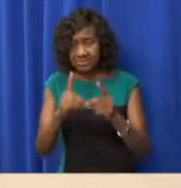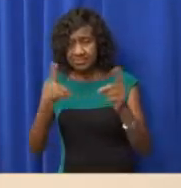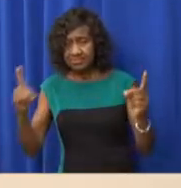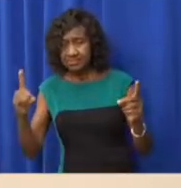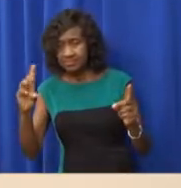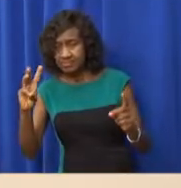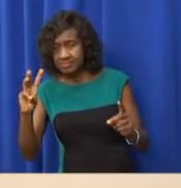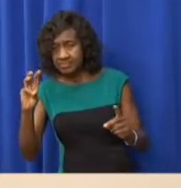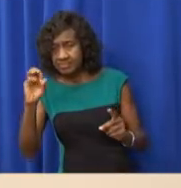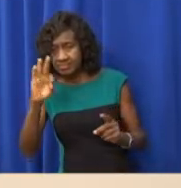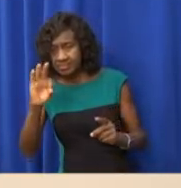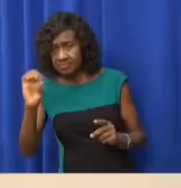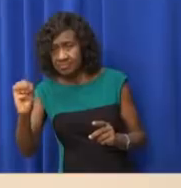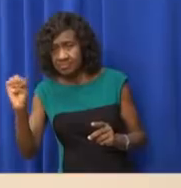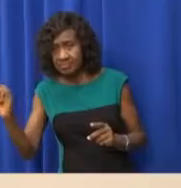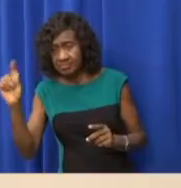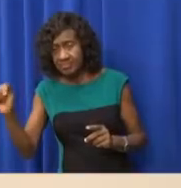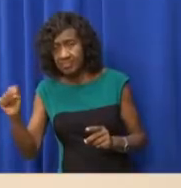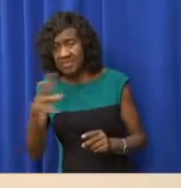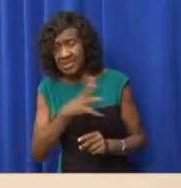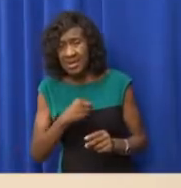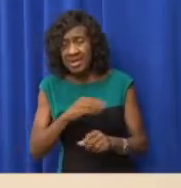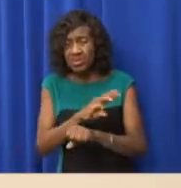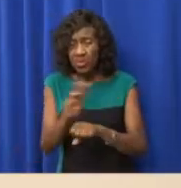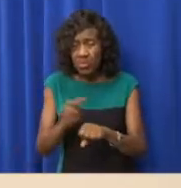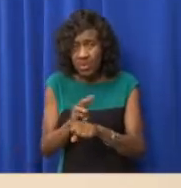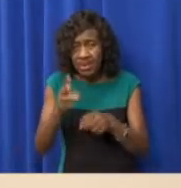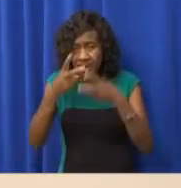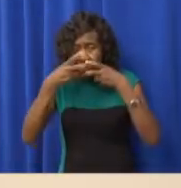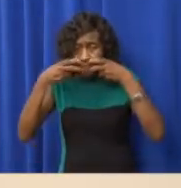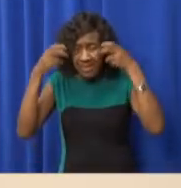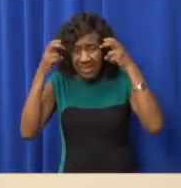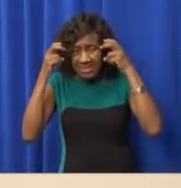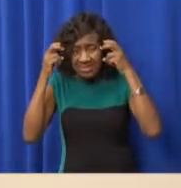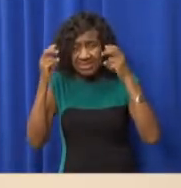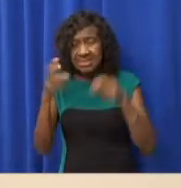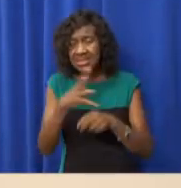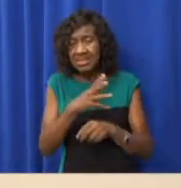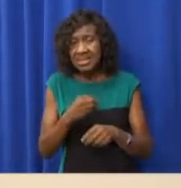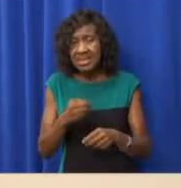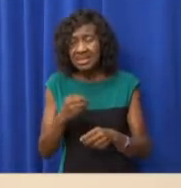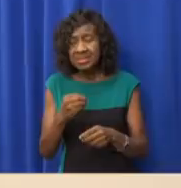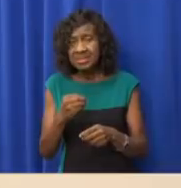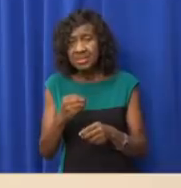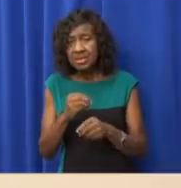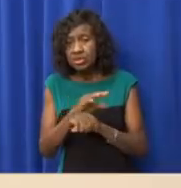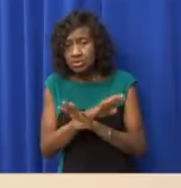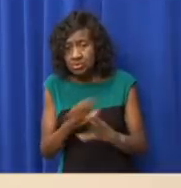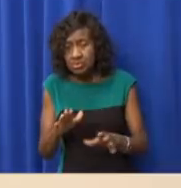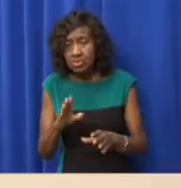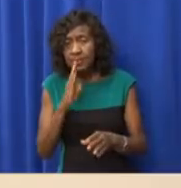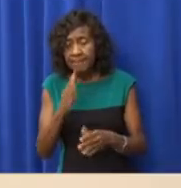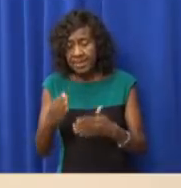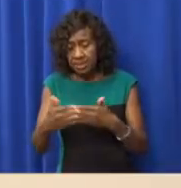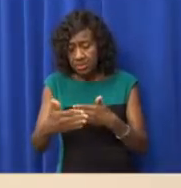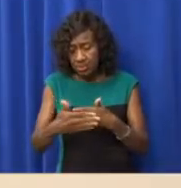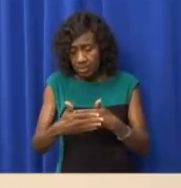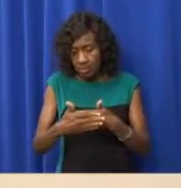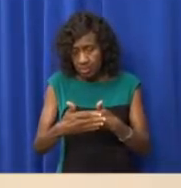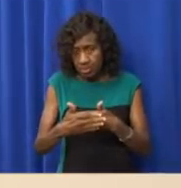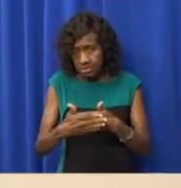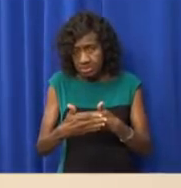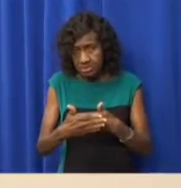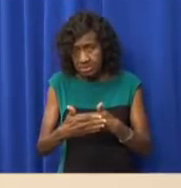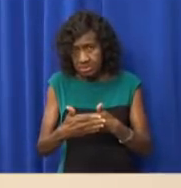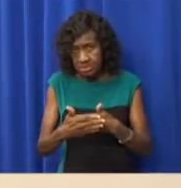of masks and avoiding too many people getting too close to each other in